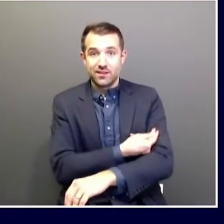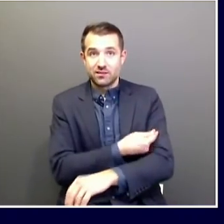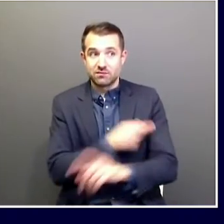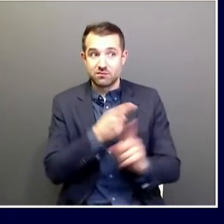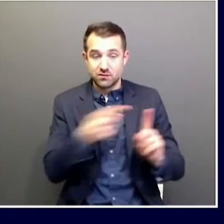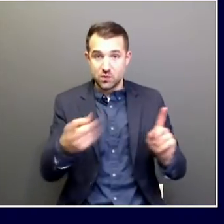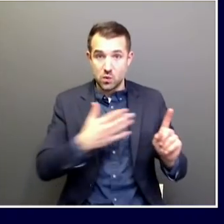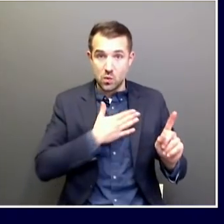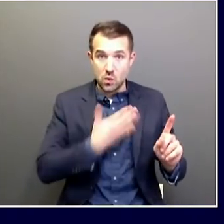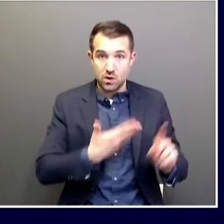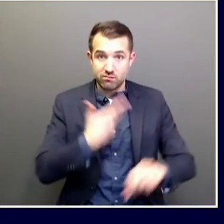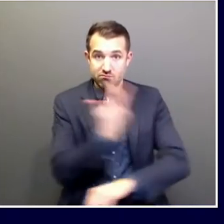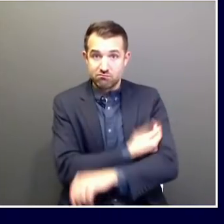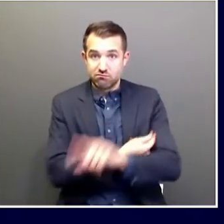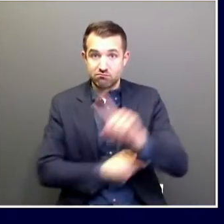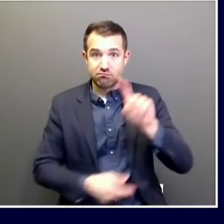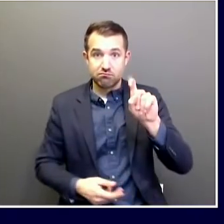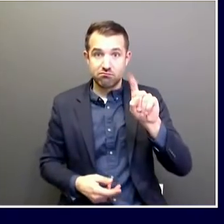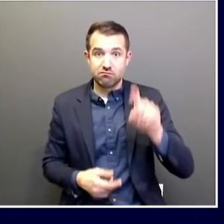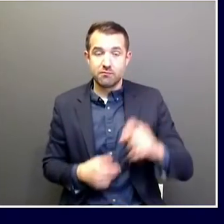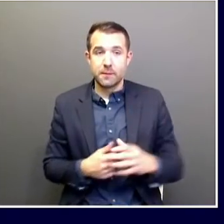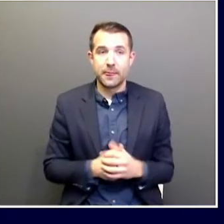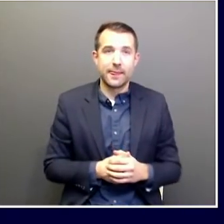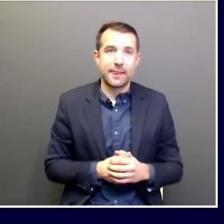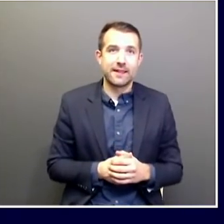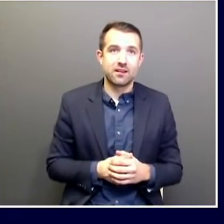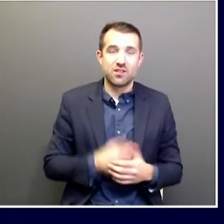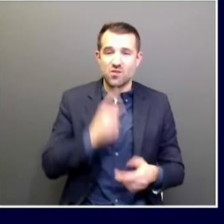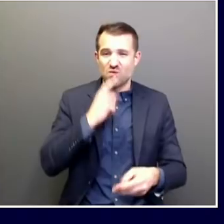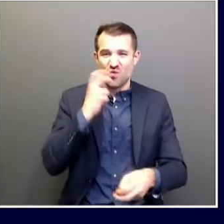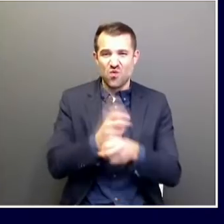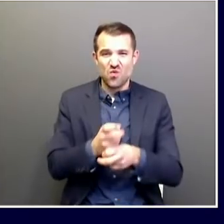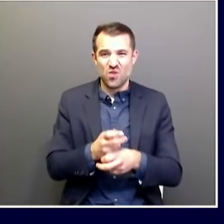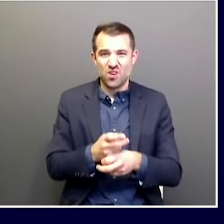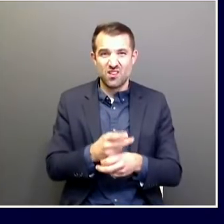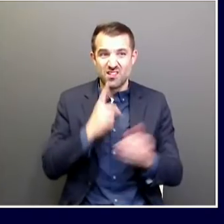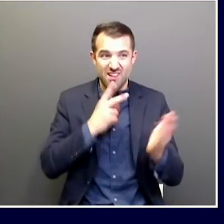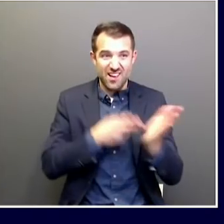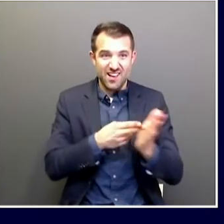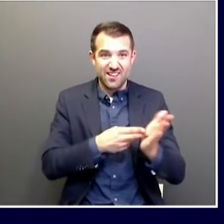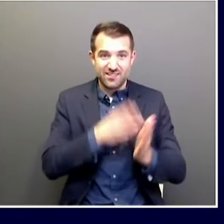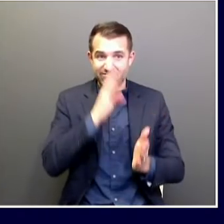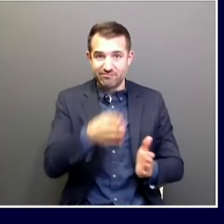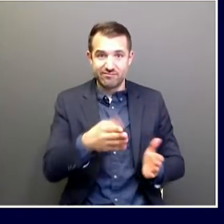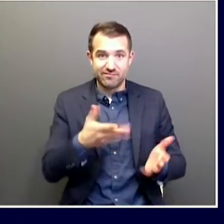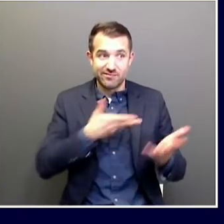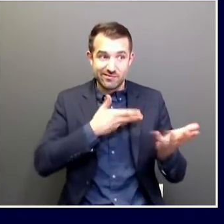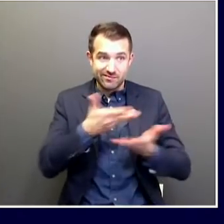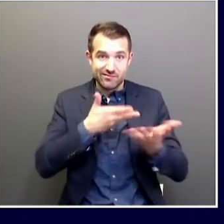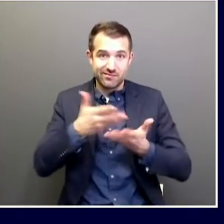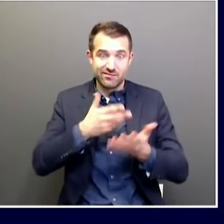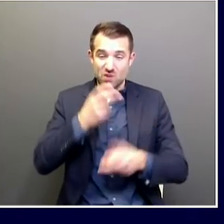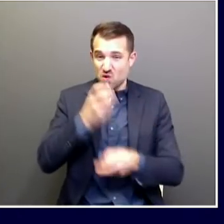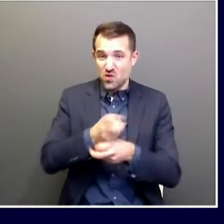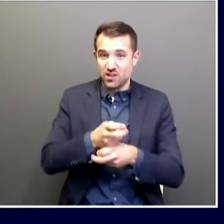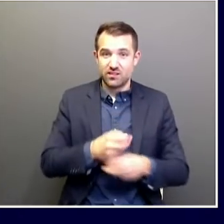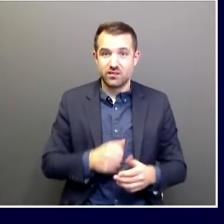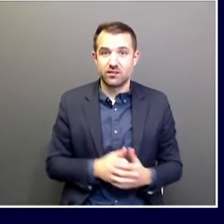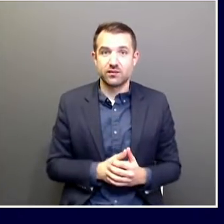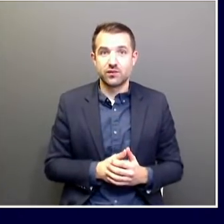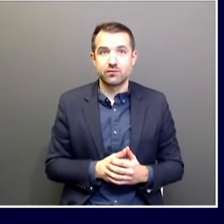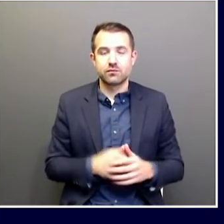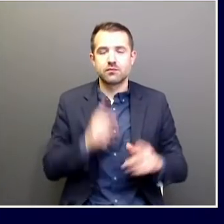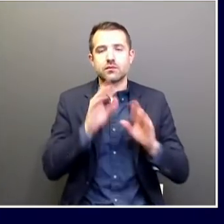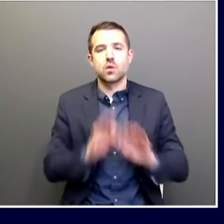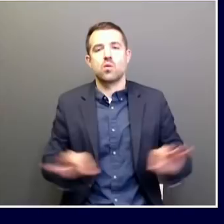shot. Now, hard conversations are hard, but they can pay off. Indeed, a survey not too long ago, a